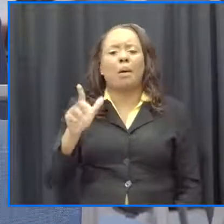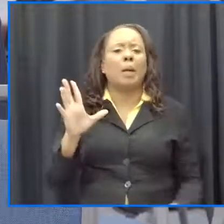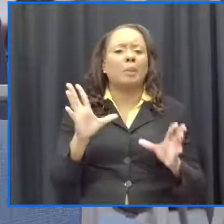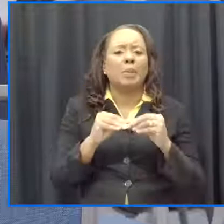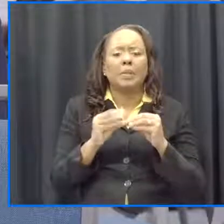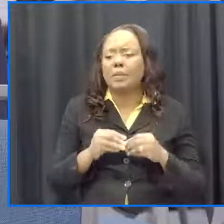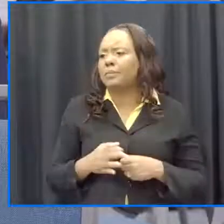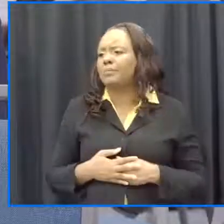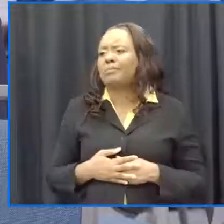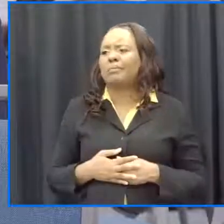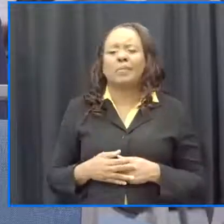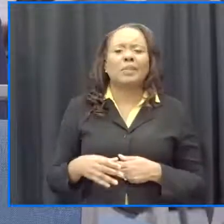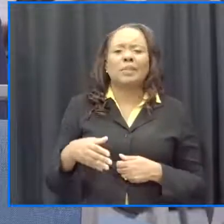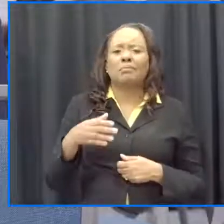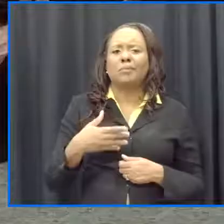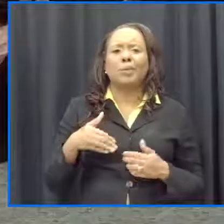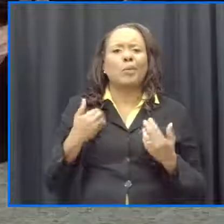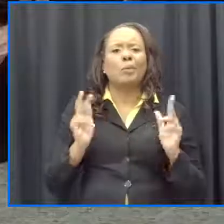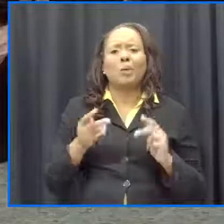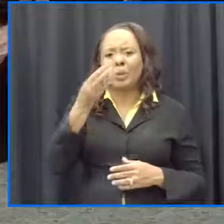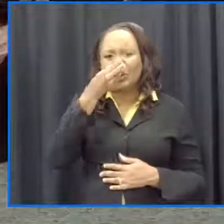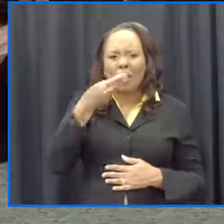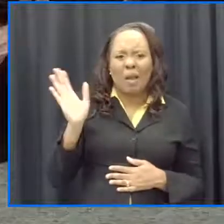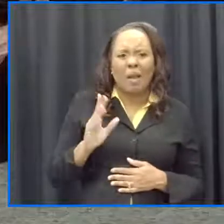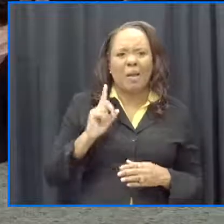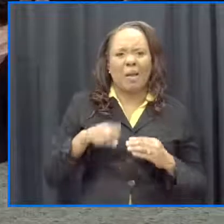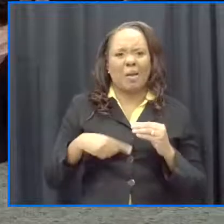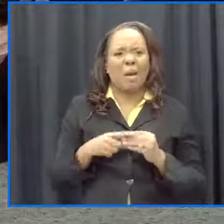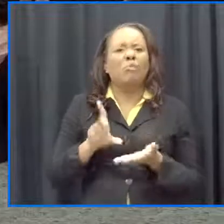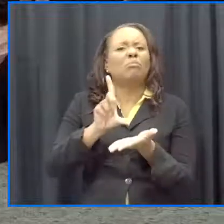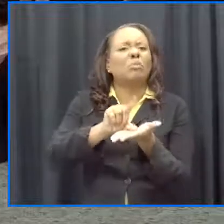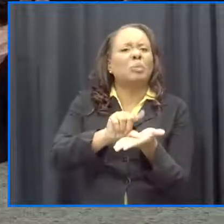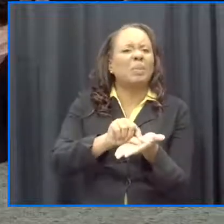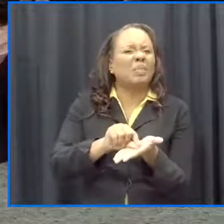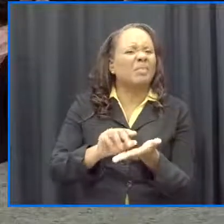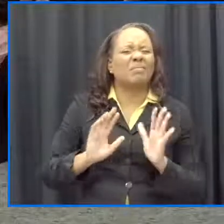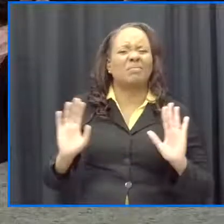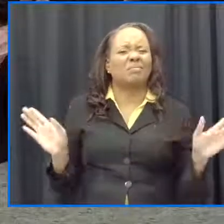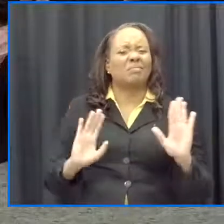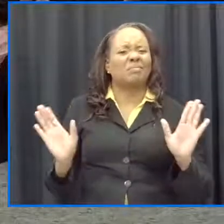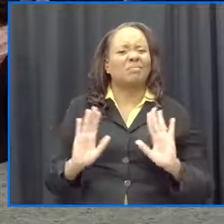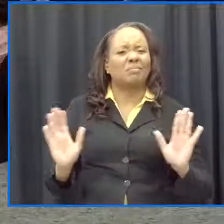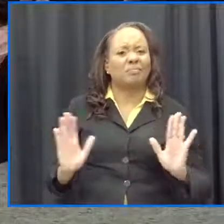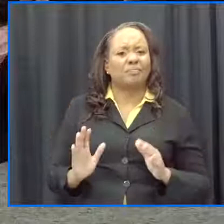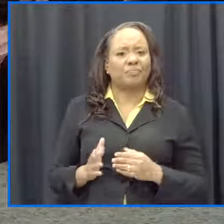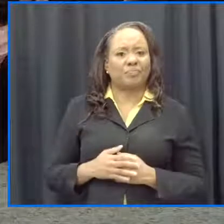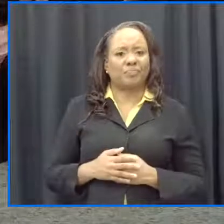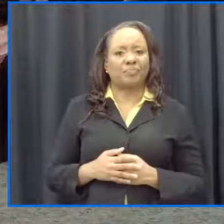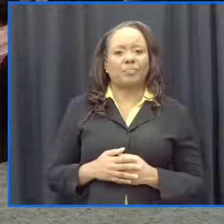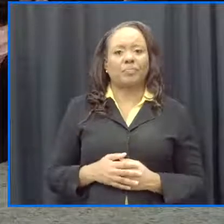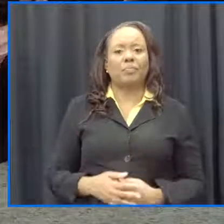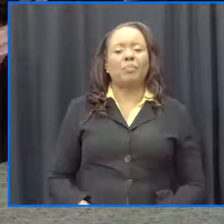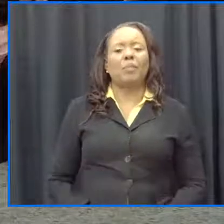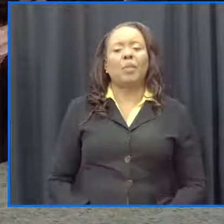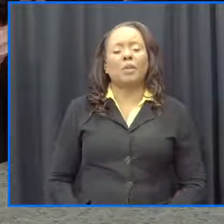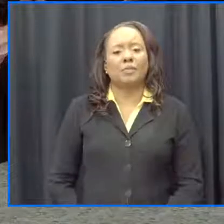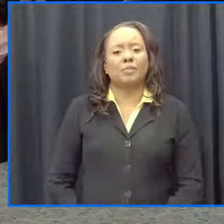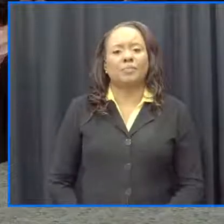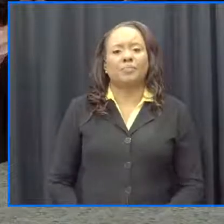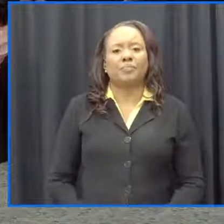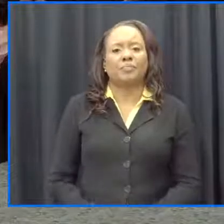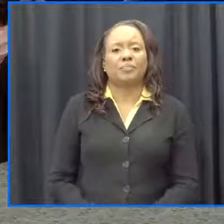to the print media for their information. Equally too, some of the new rights that are emerging for the